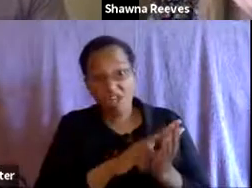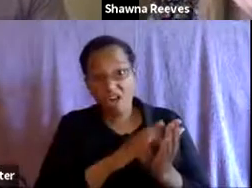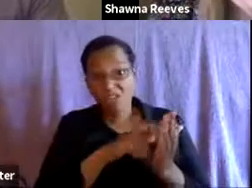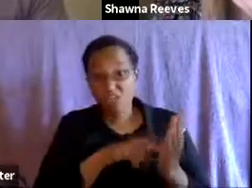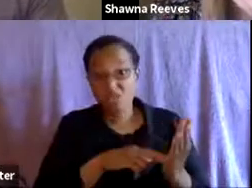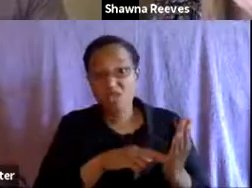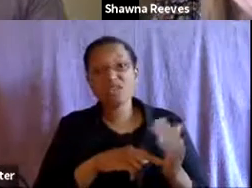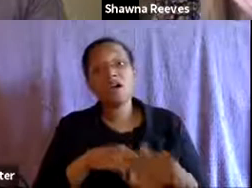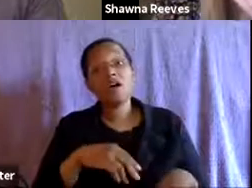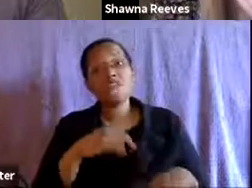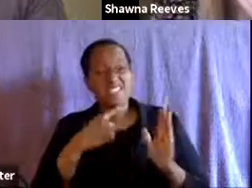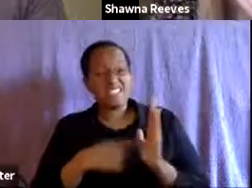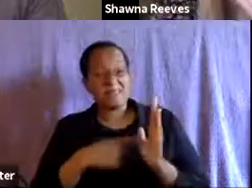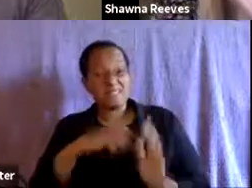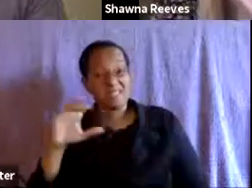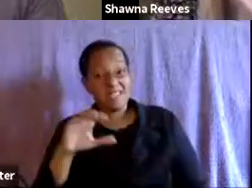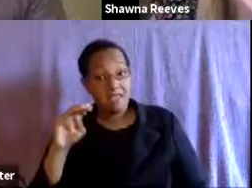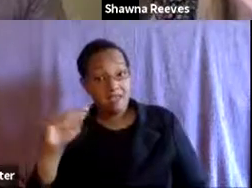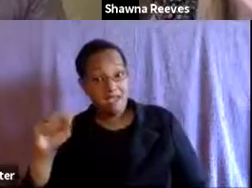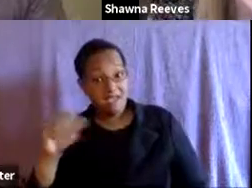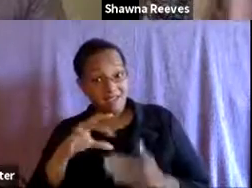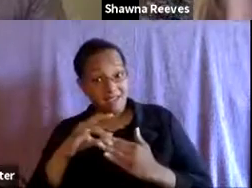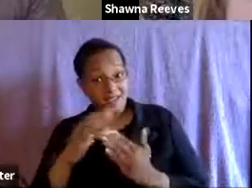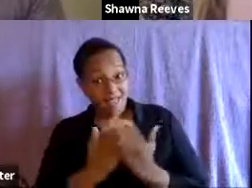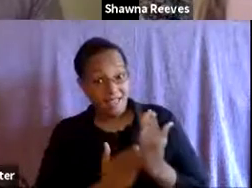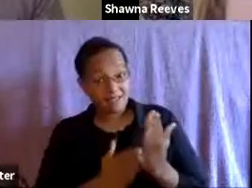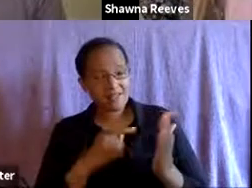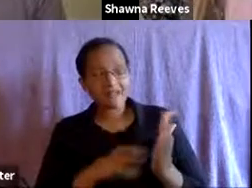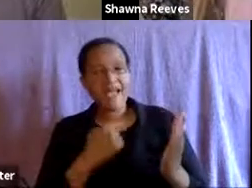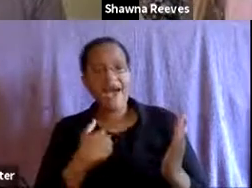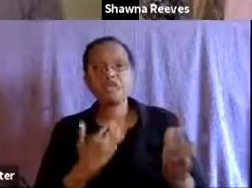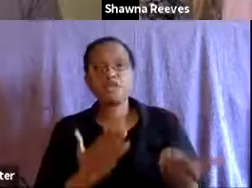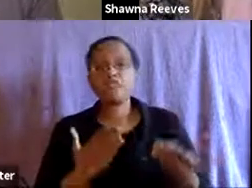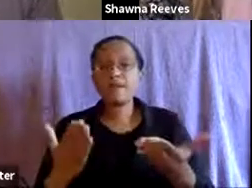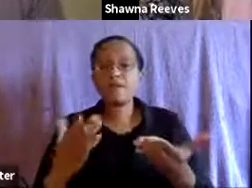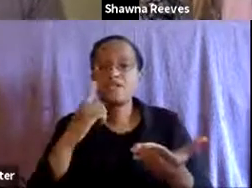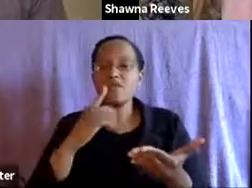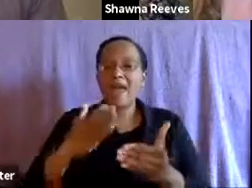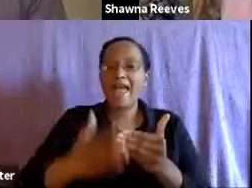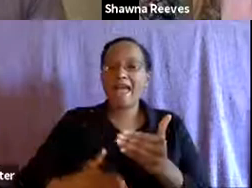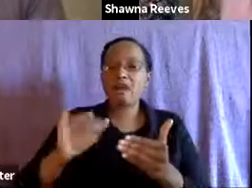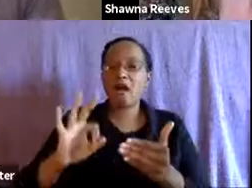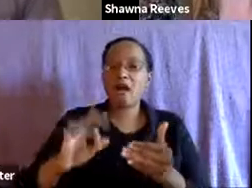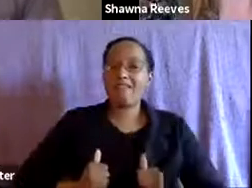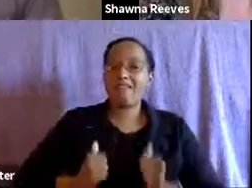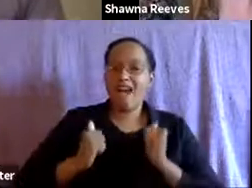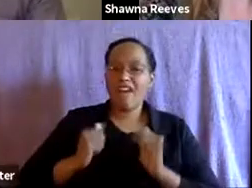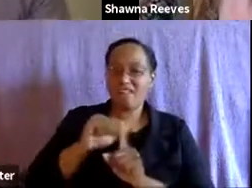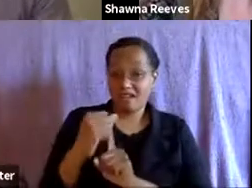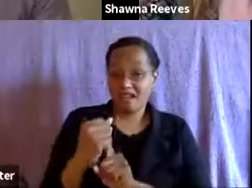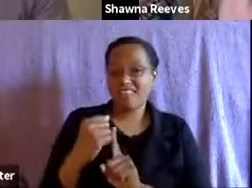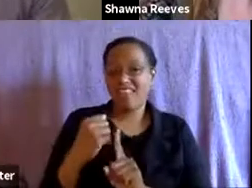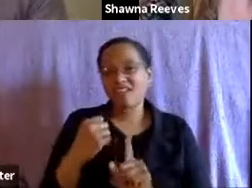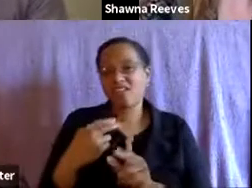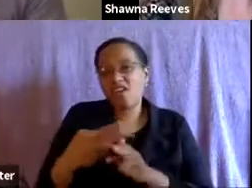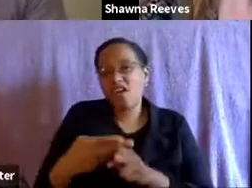more staff, address problems, pick up messes and deal